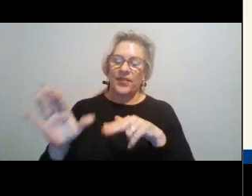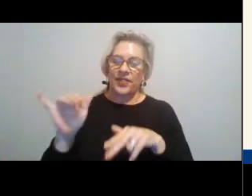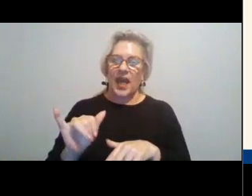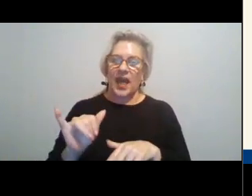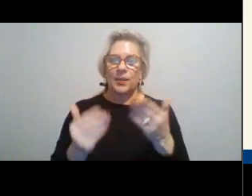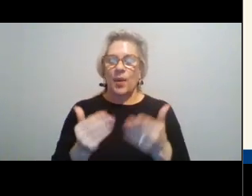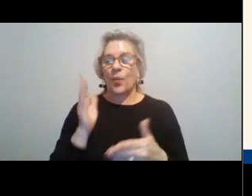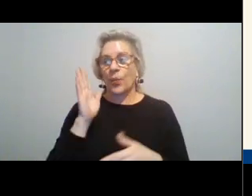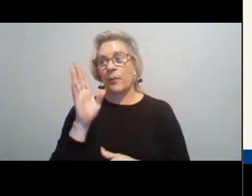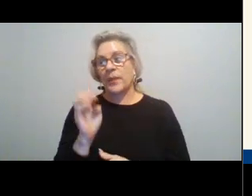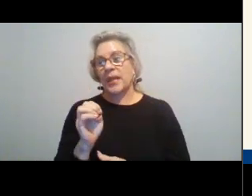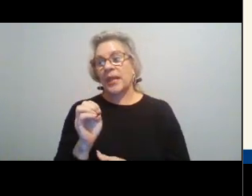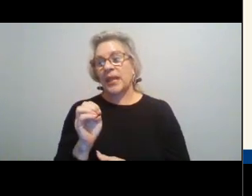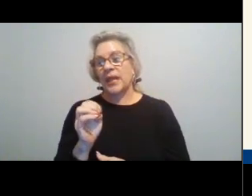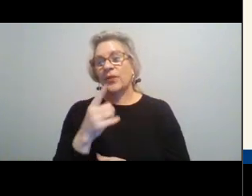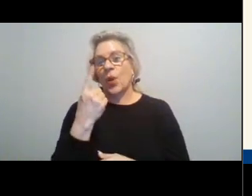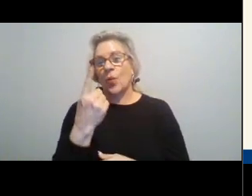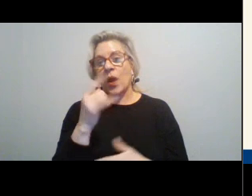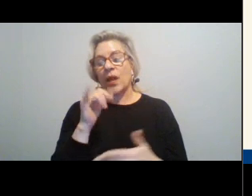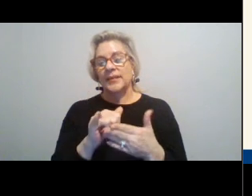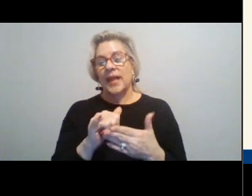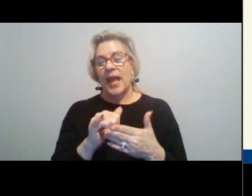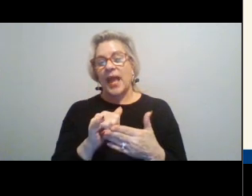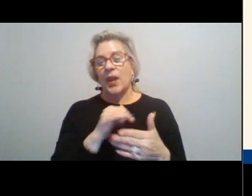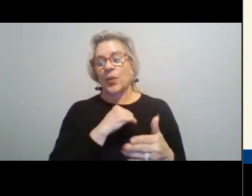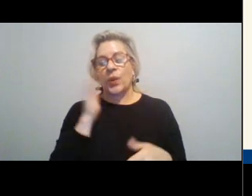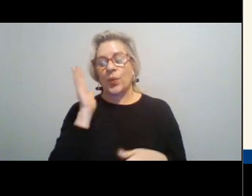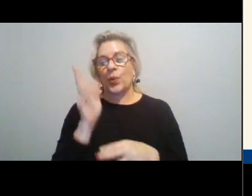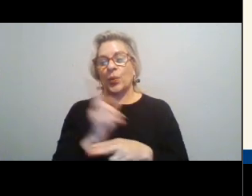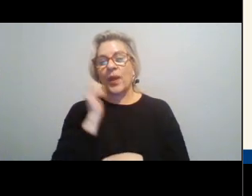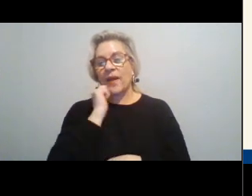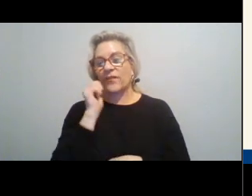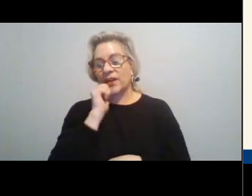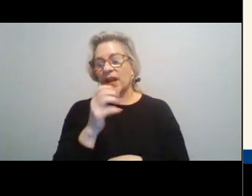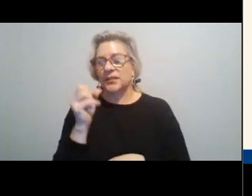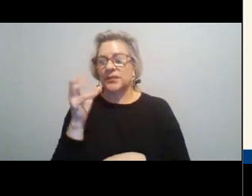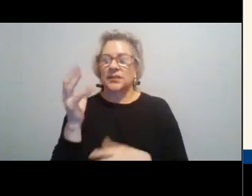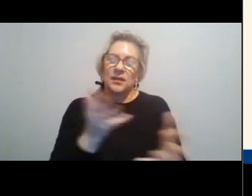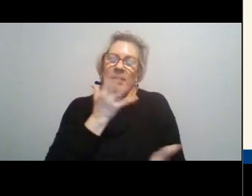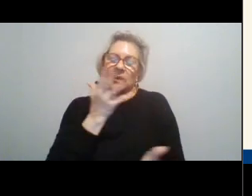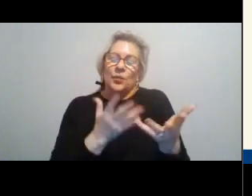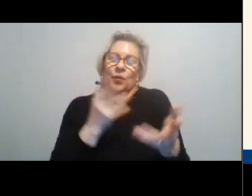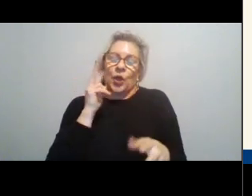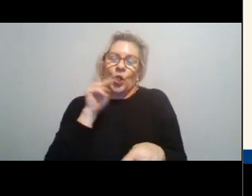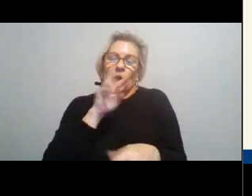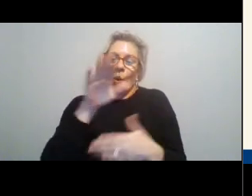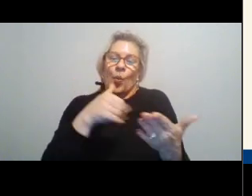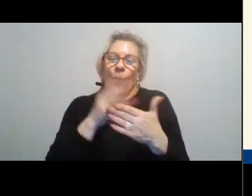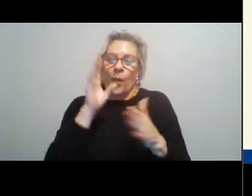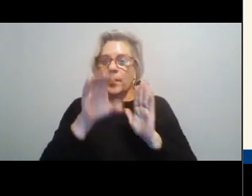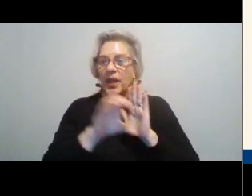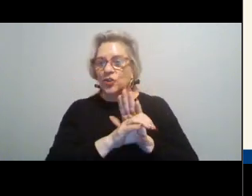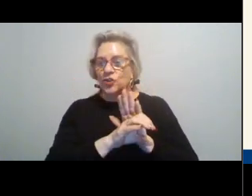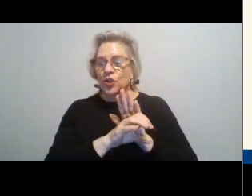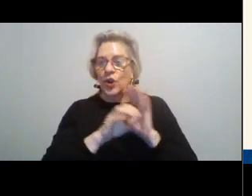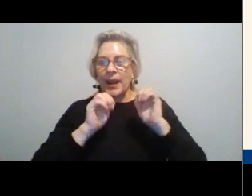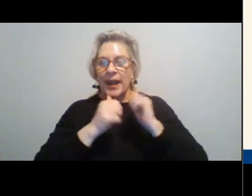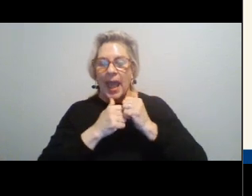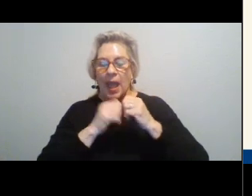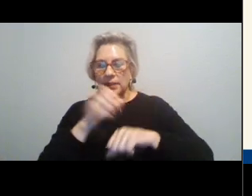be the ones that are traversed most daily. So when we look at that and we talk about infrastructure and